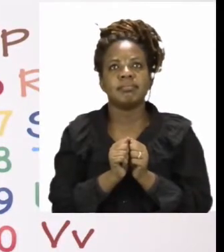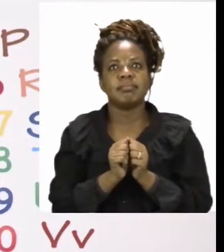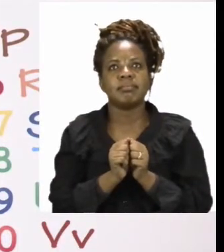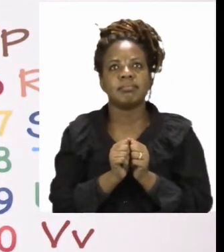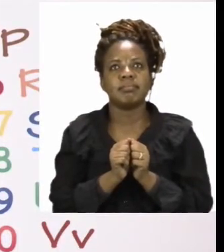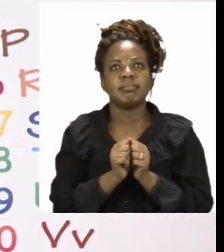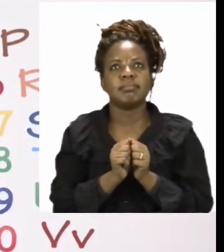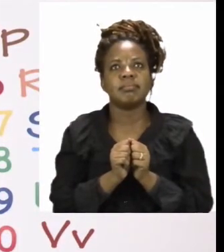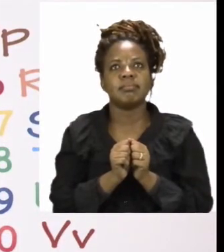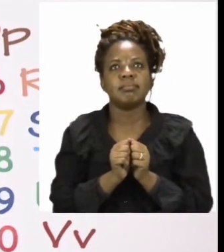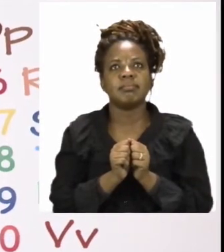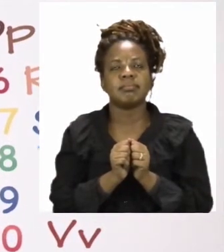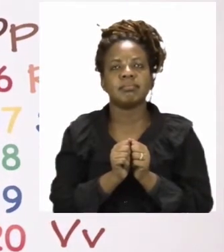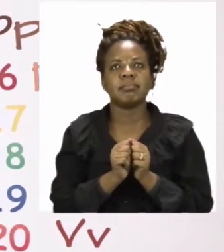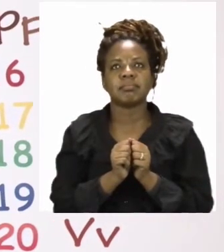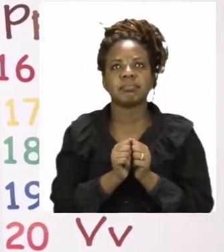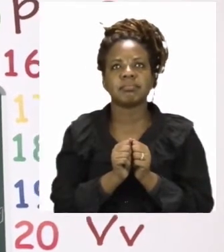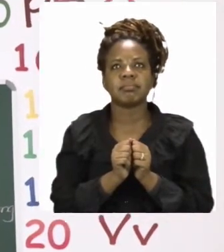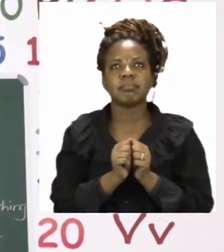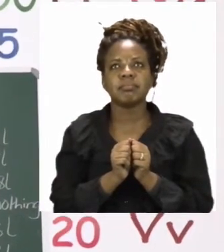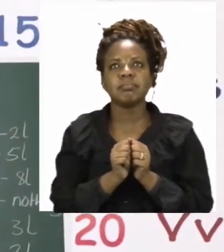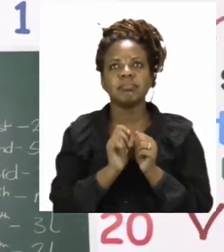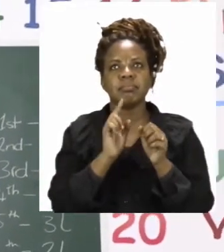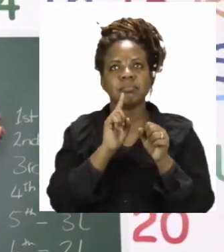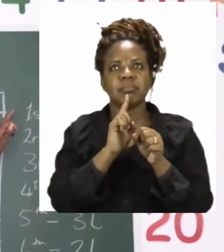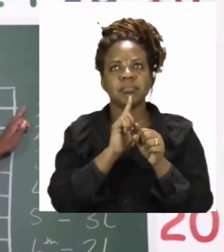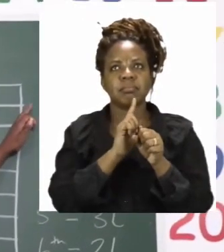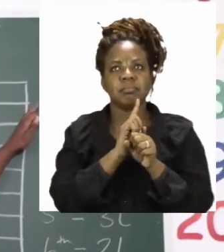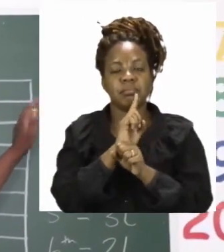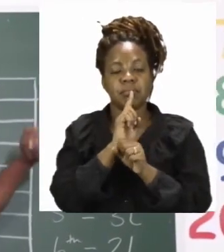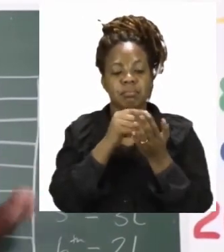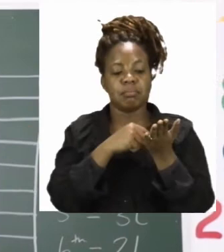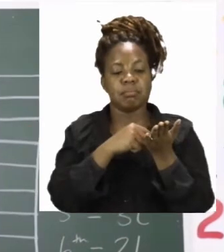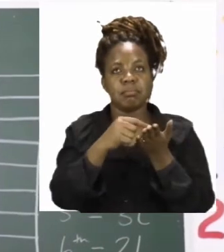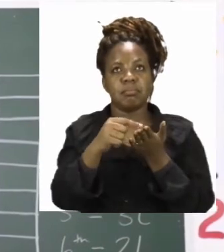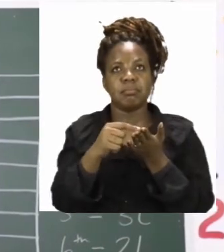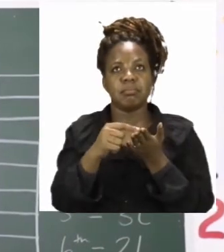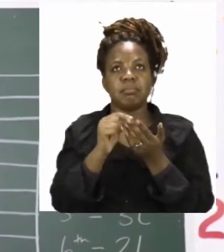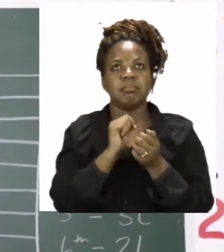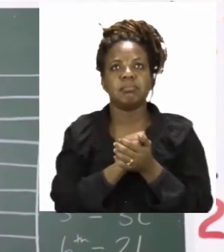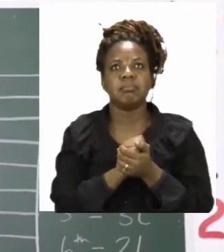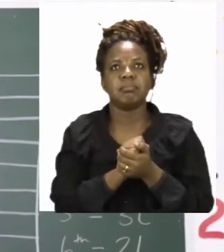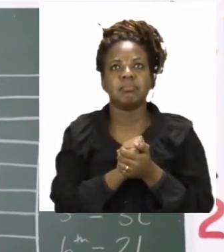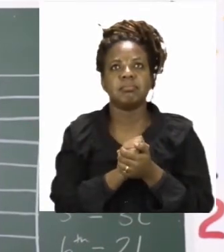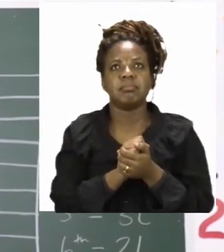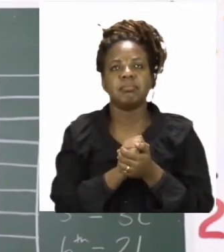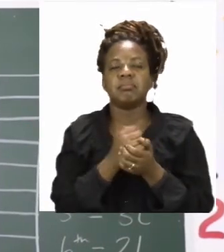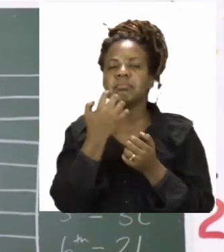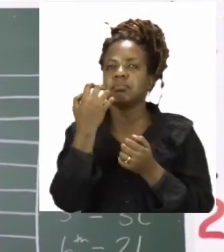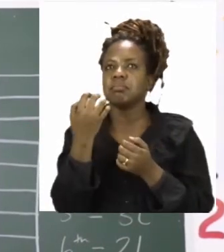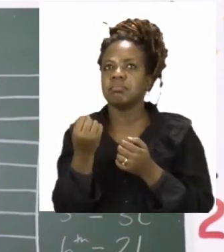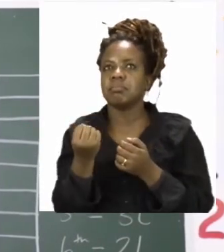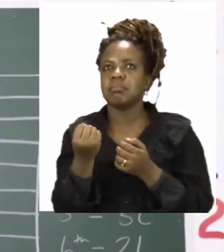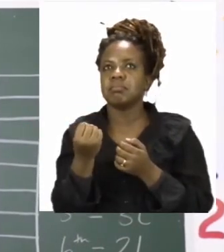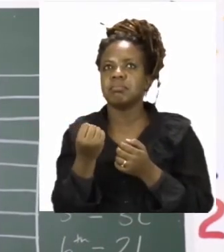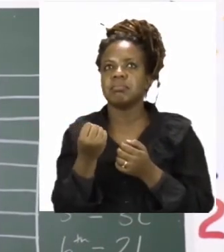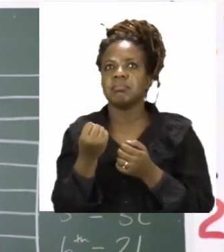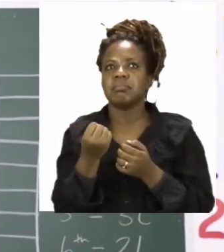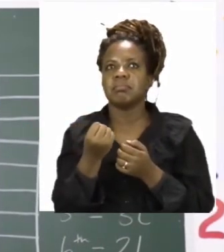in the graph. So on the first week, they had